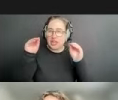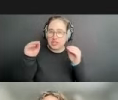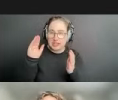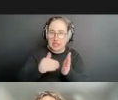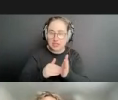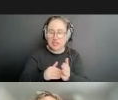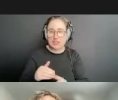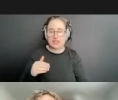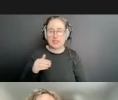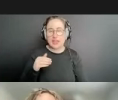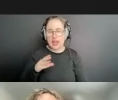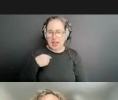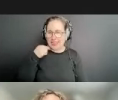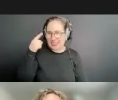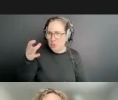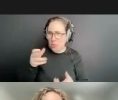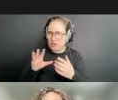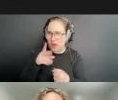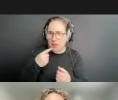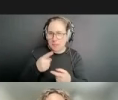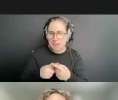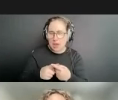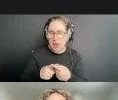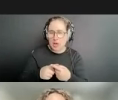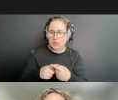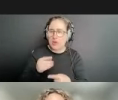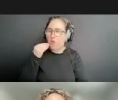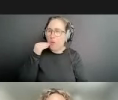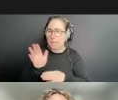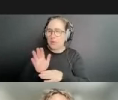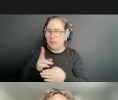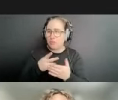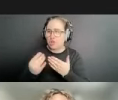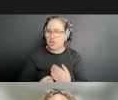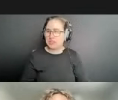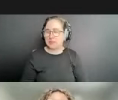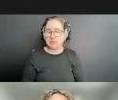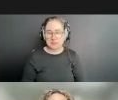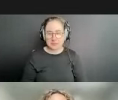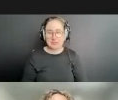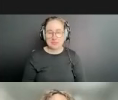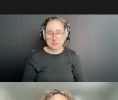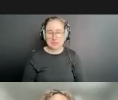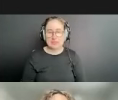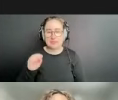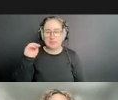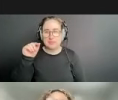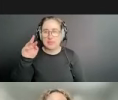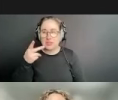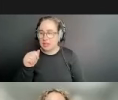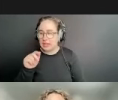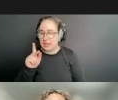the I think you wanted to talk about the Chaos Home Movie Project, but correct me if I'm wrong. Yes, it's the Chaos Community